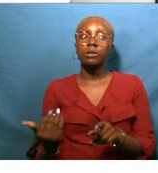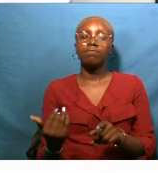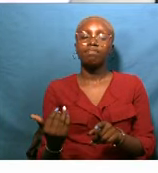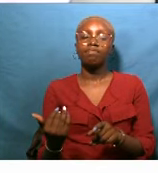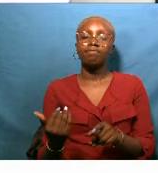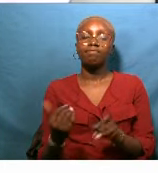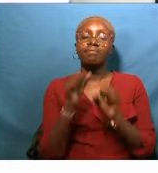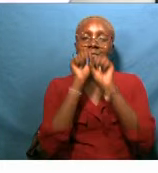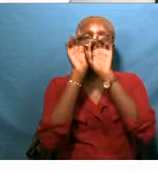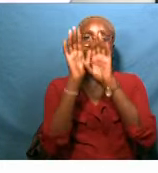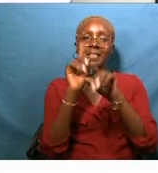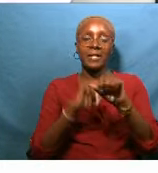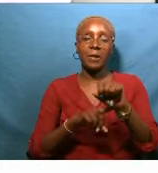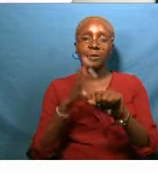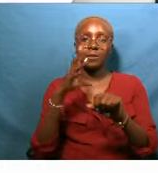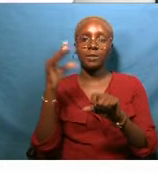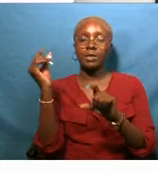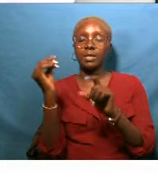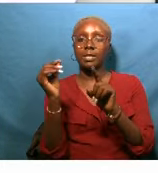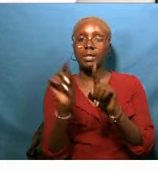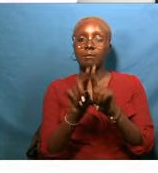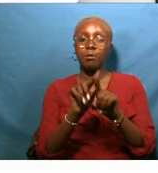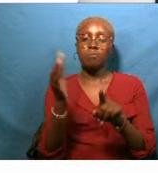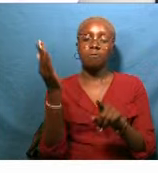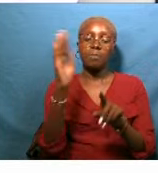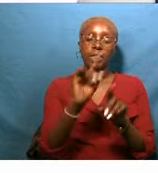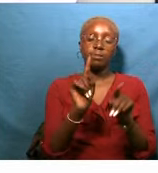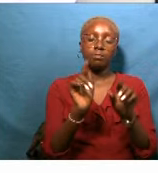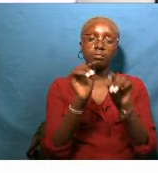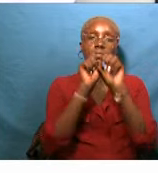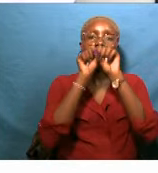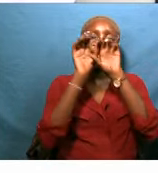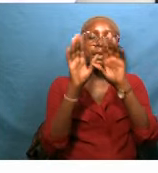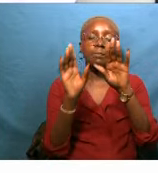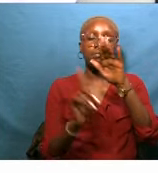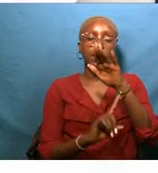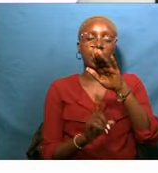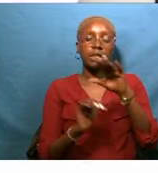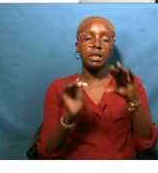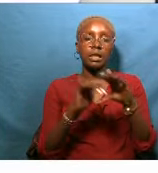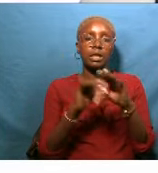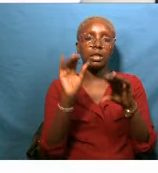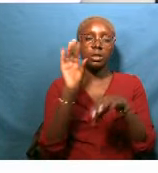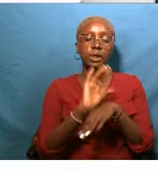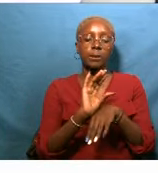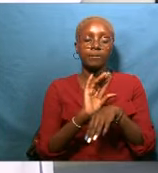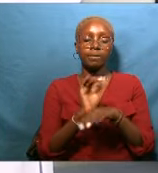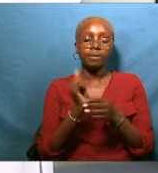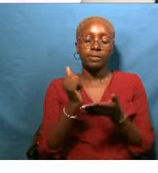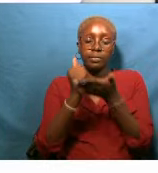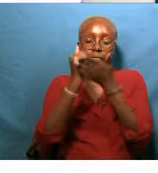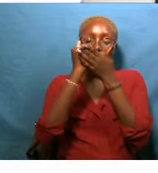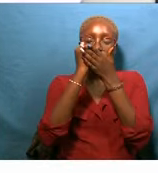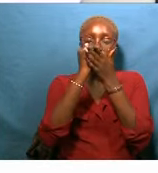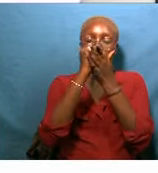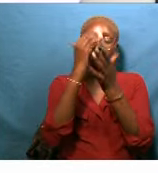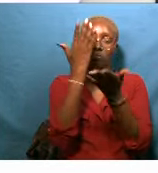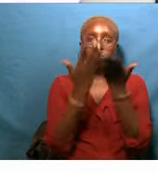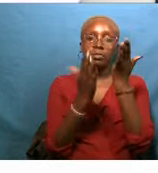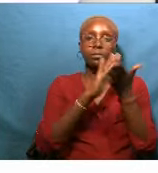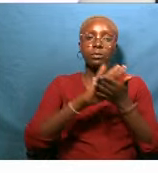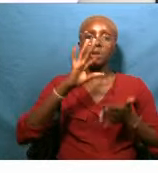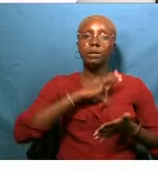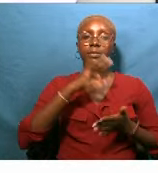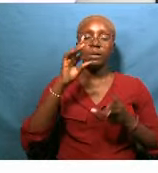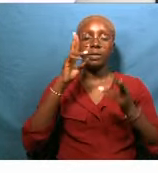them in the ministry in this church and the ministry in our diocese. Empower him. May your Holy Spirit rest upon him.